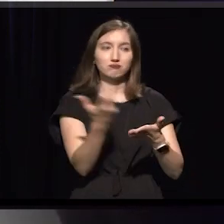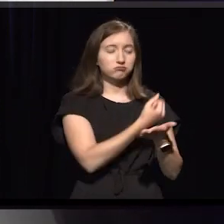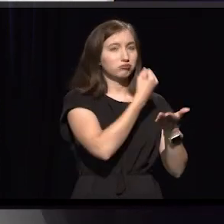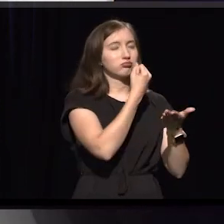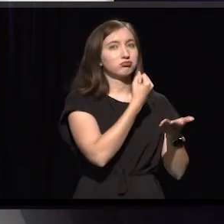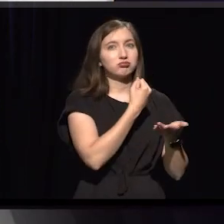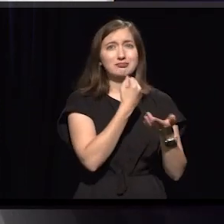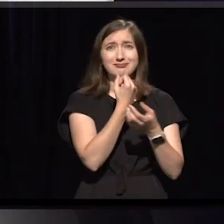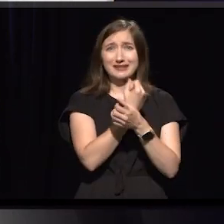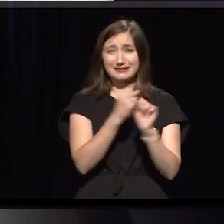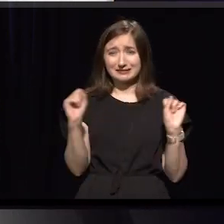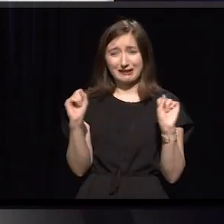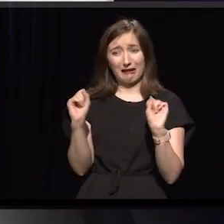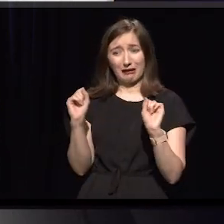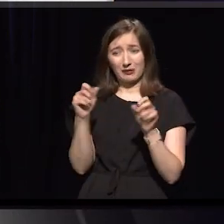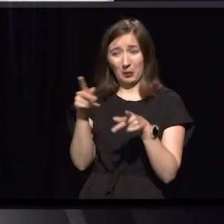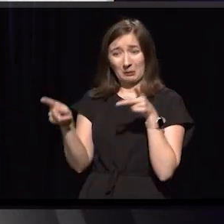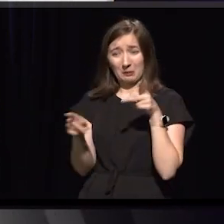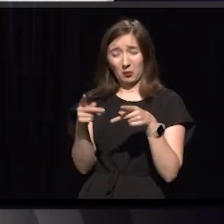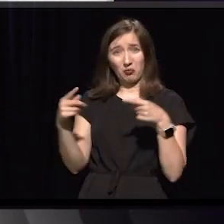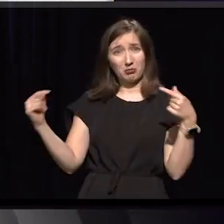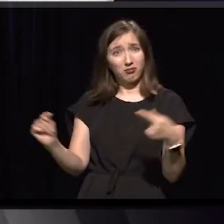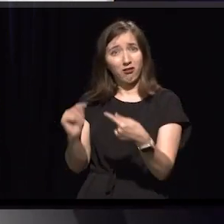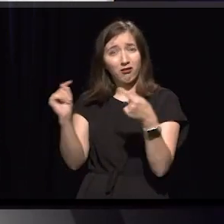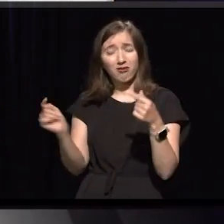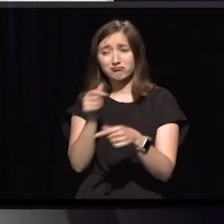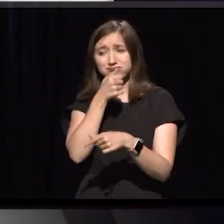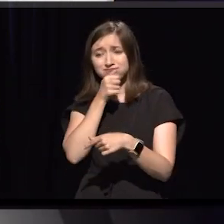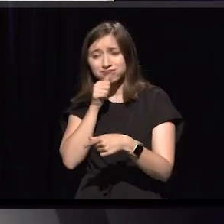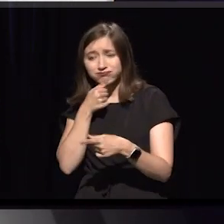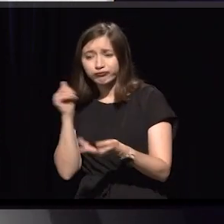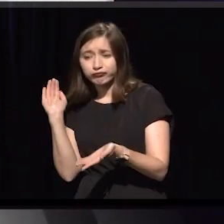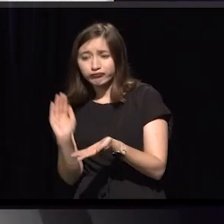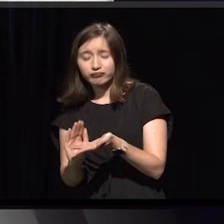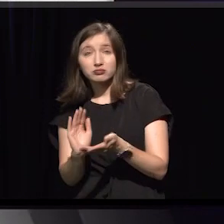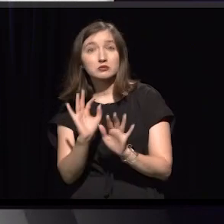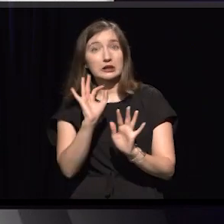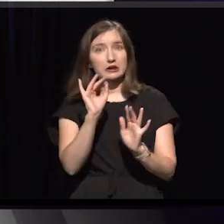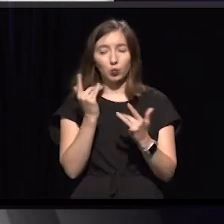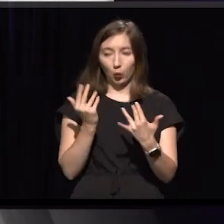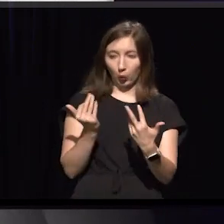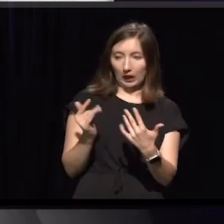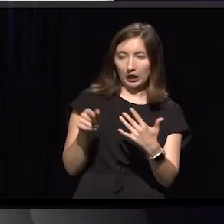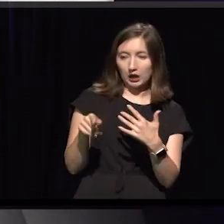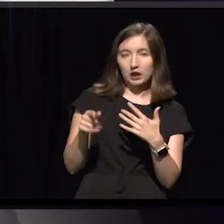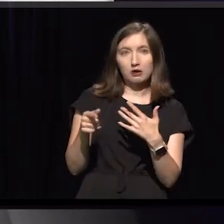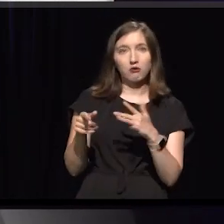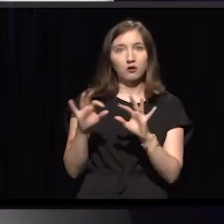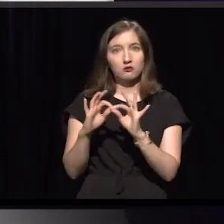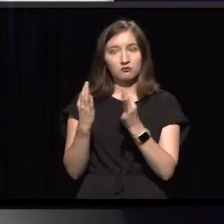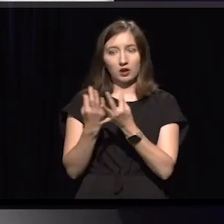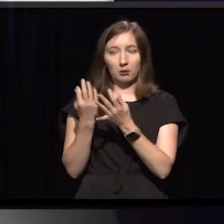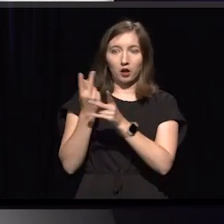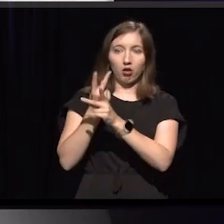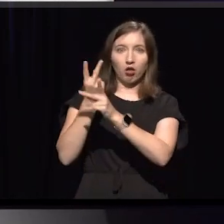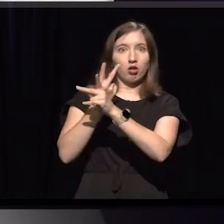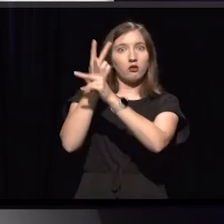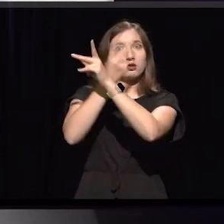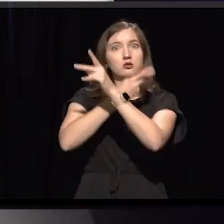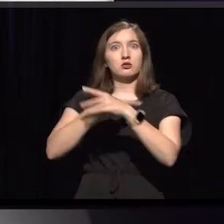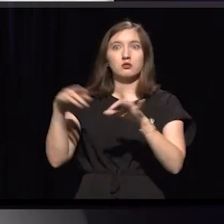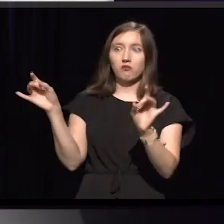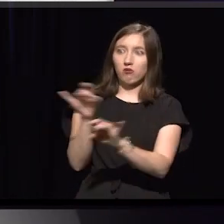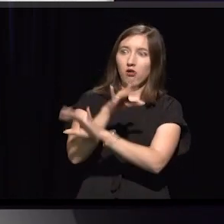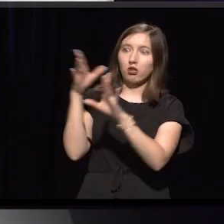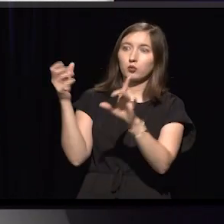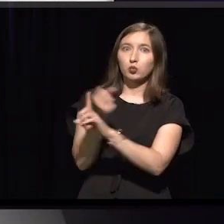misery prevented than just simply focusing on responding to emergencies. And so one of the offshoots of the